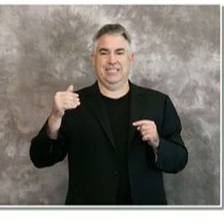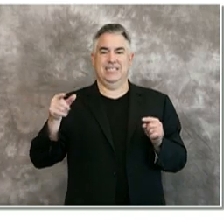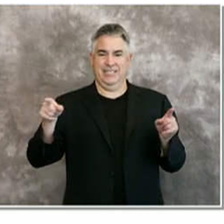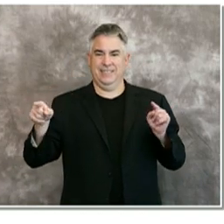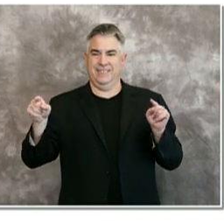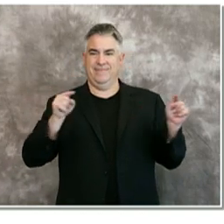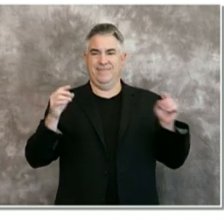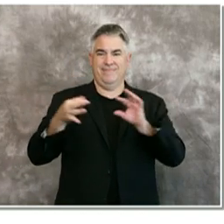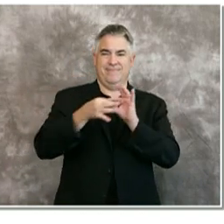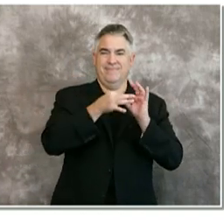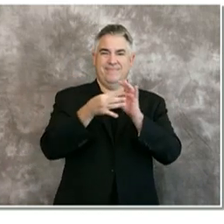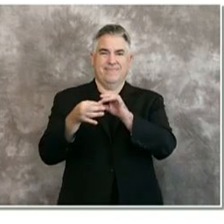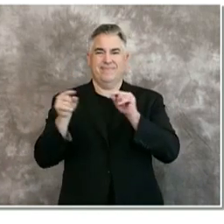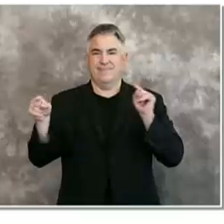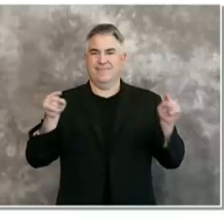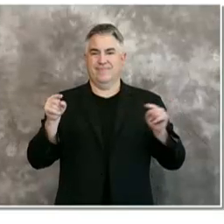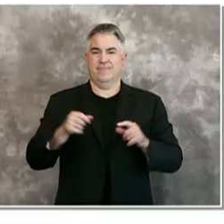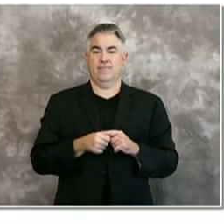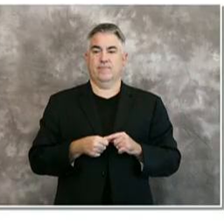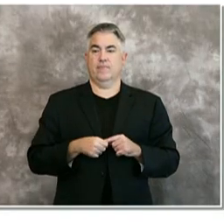go to the next slide,